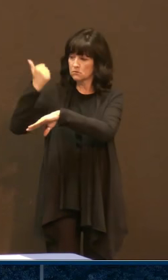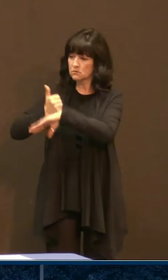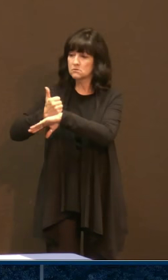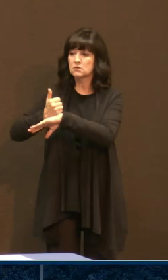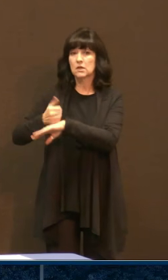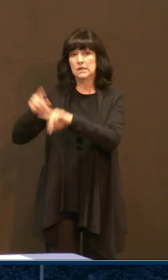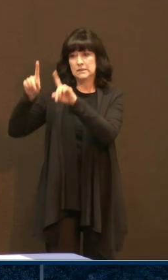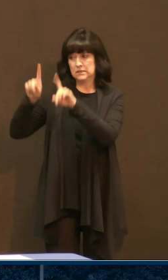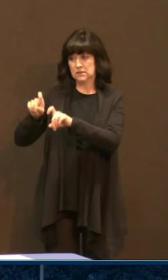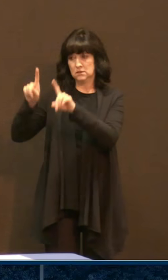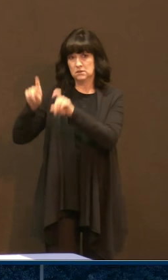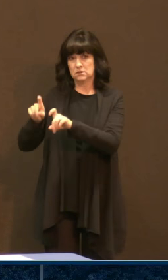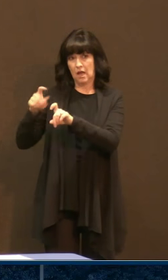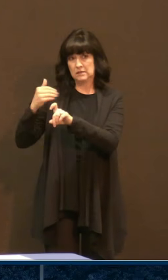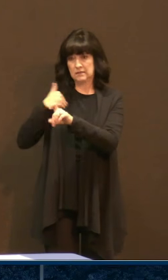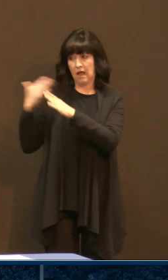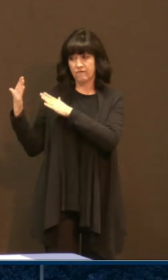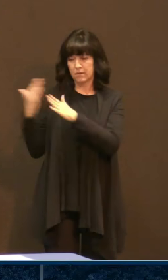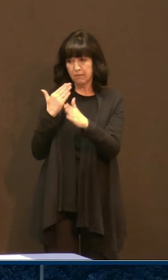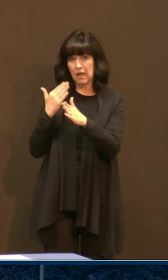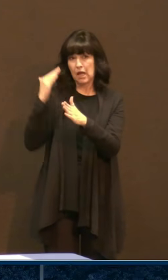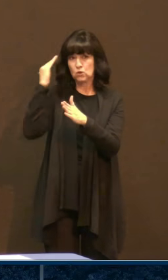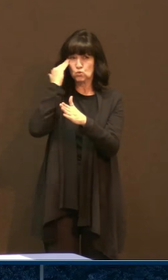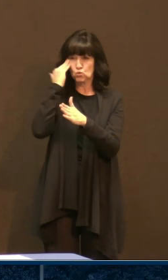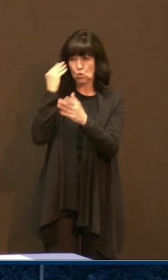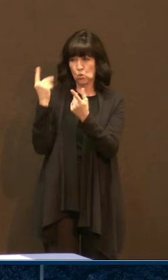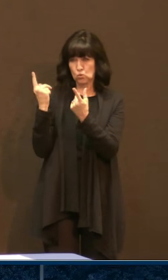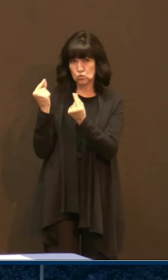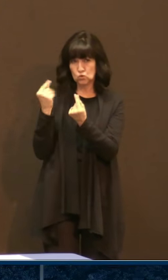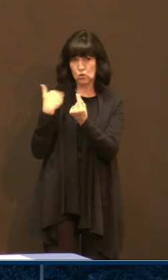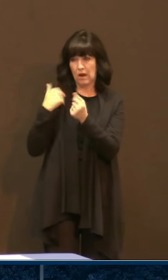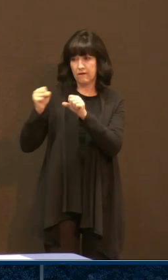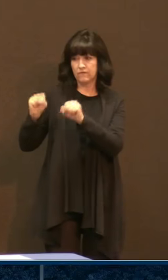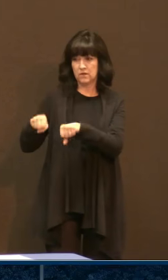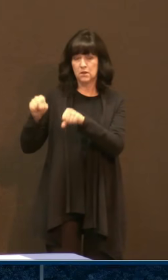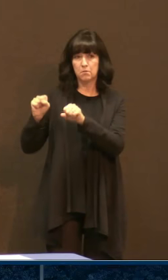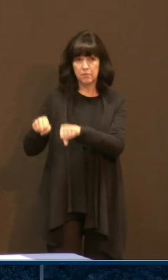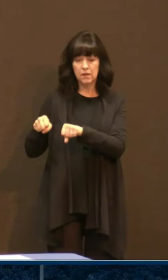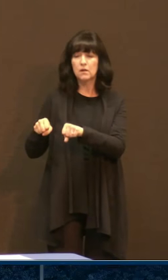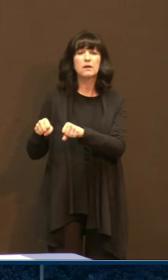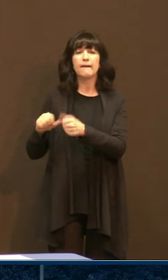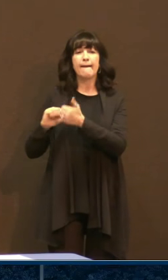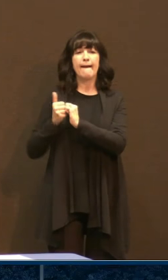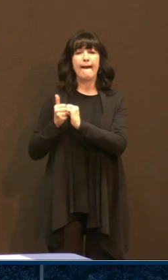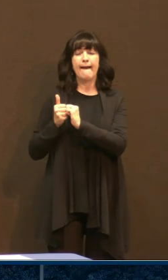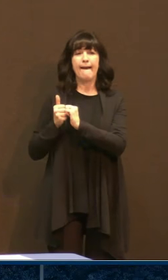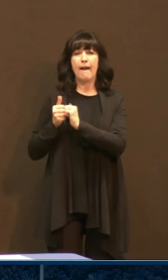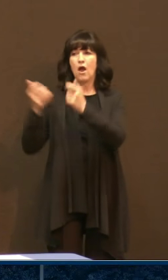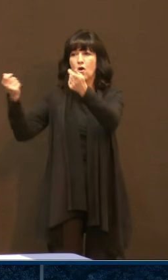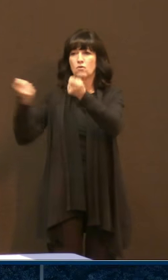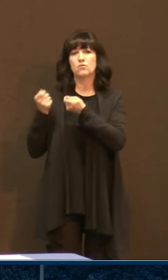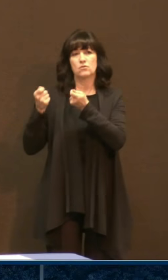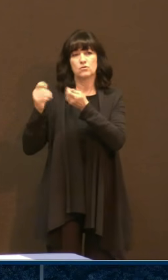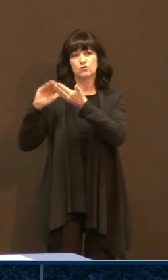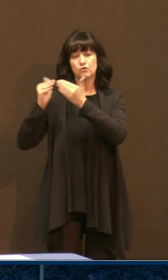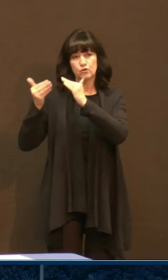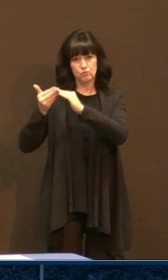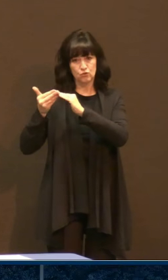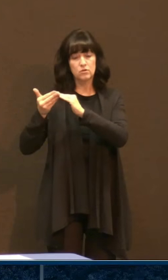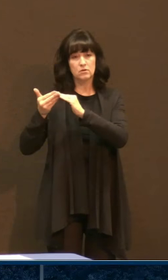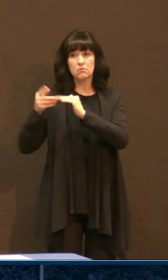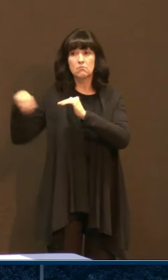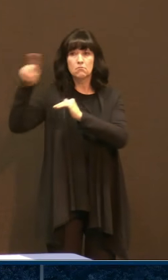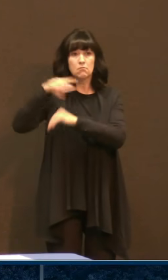deployment of that plan in our communities. We've got great partners with the hospitals.